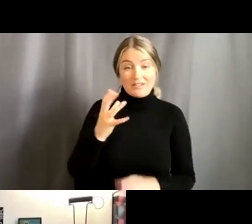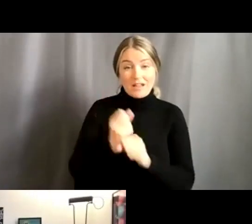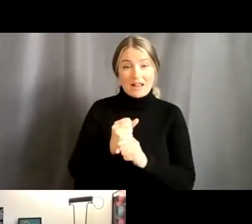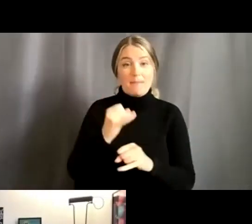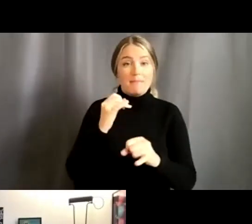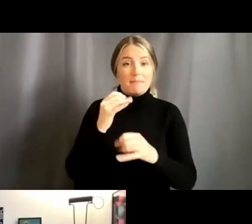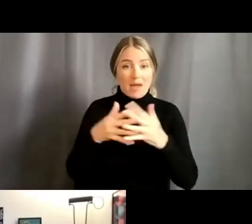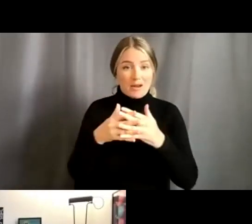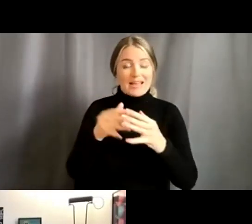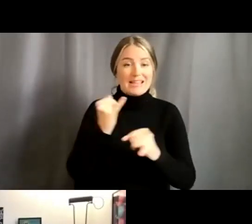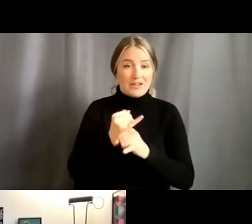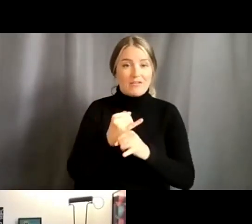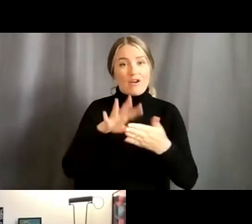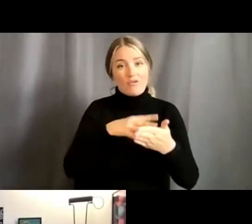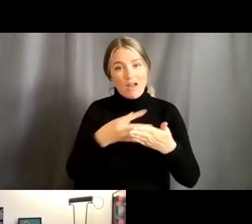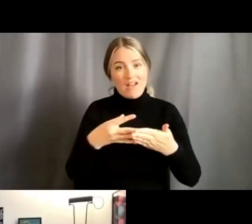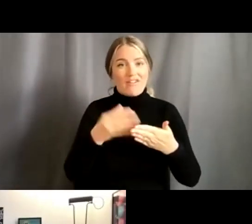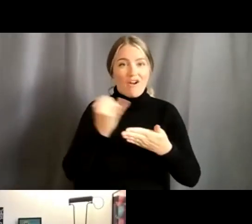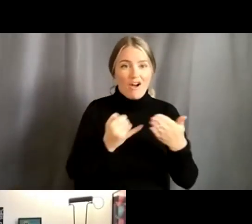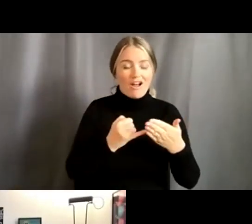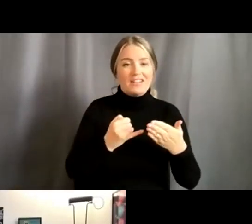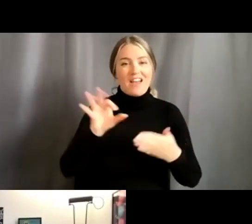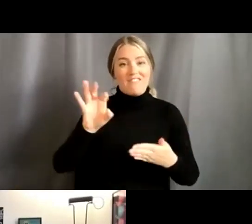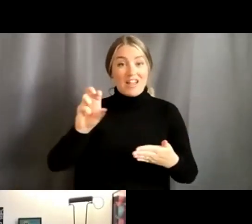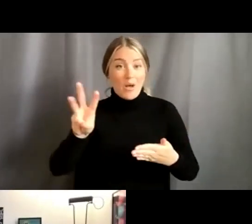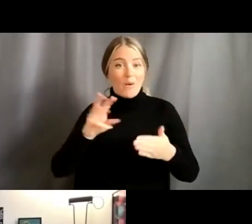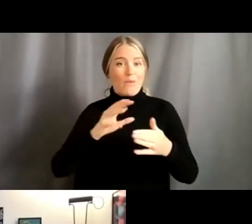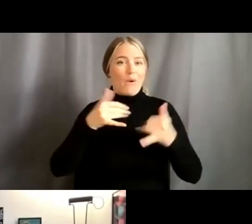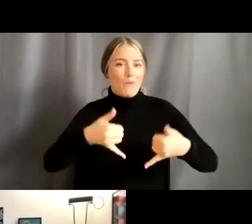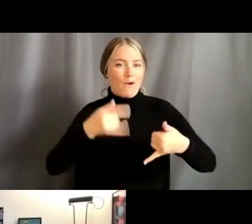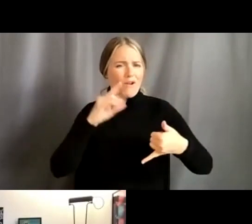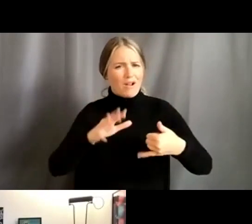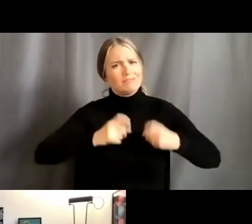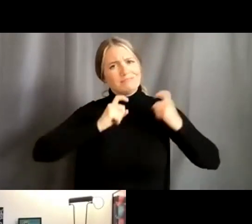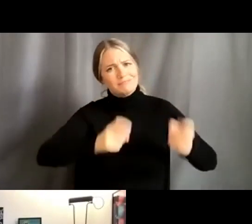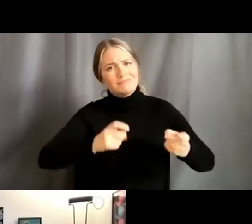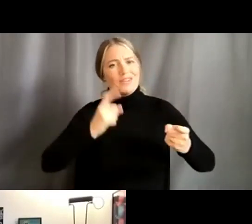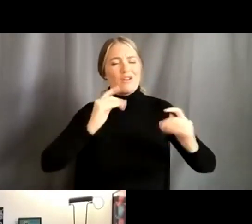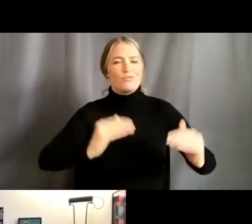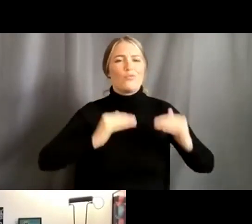Graphic Arts Colorado Fellow Award in recognition of her significant contribution to raising the